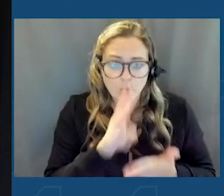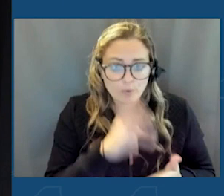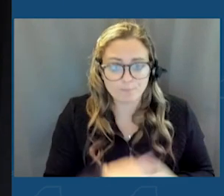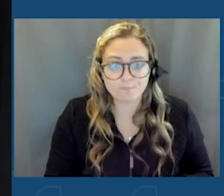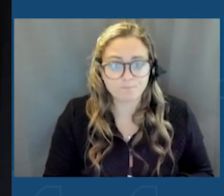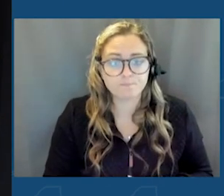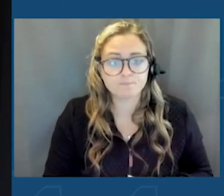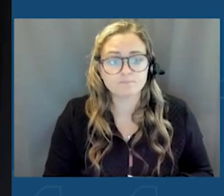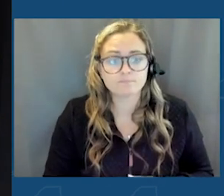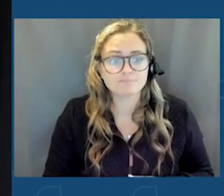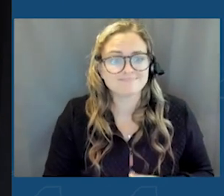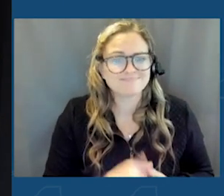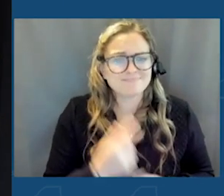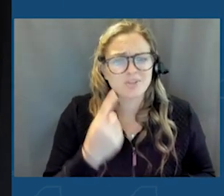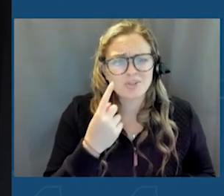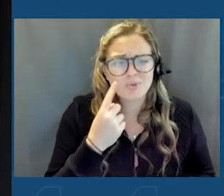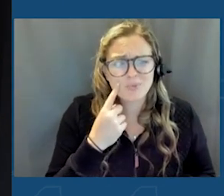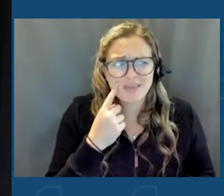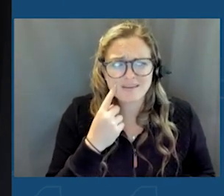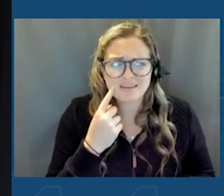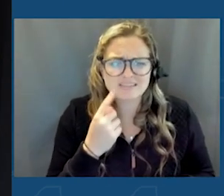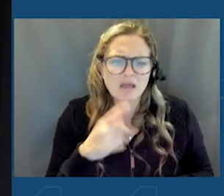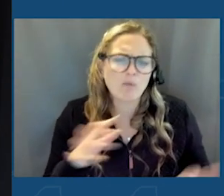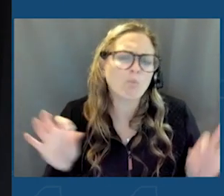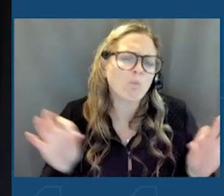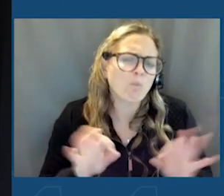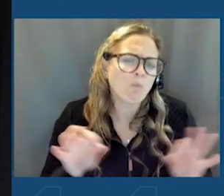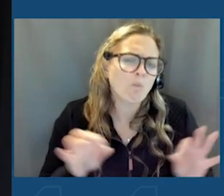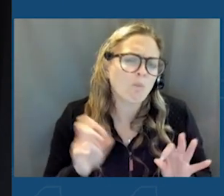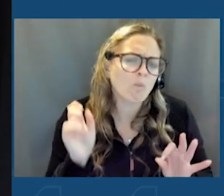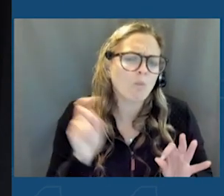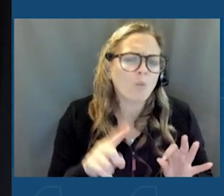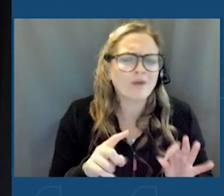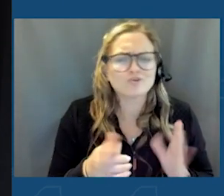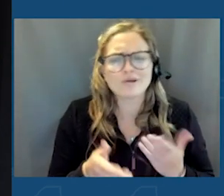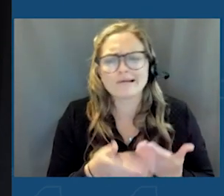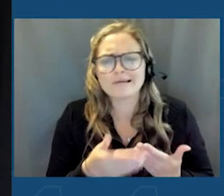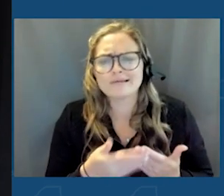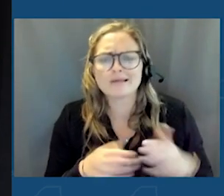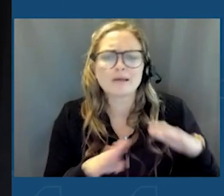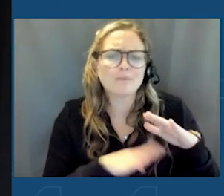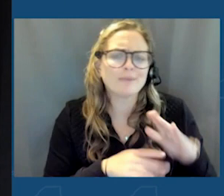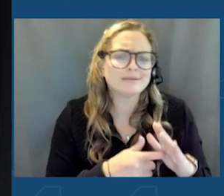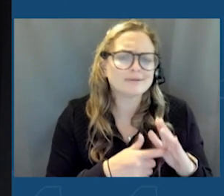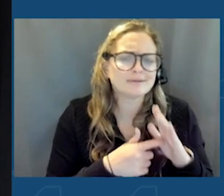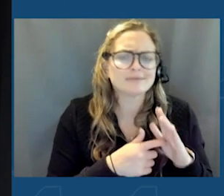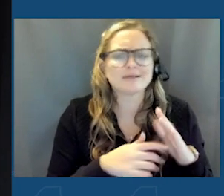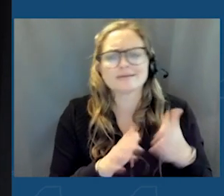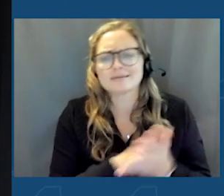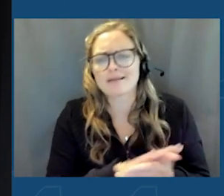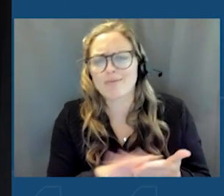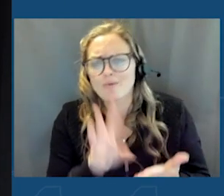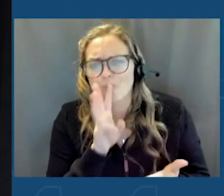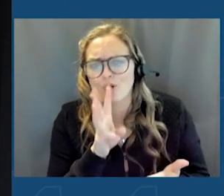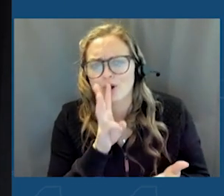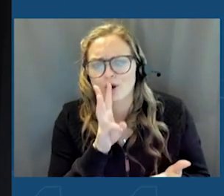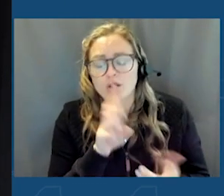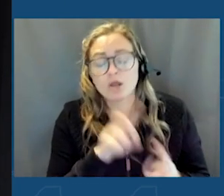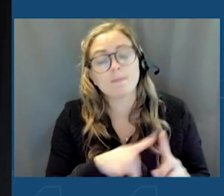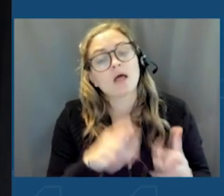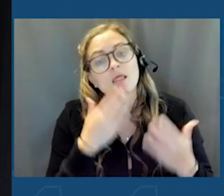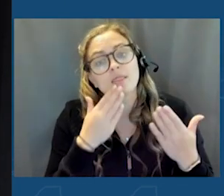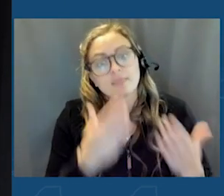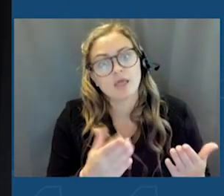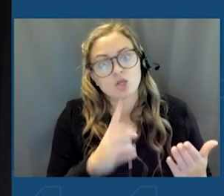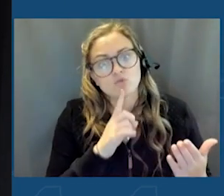think it's not a hard ask, right? Clean water. It's a basic necessity of life. So thank you, really, from